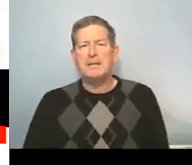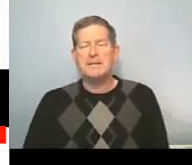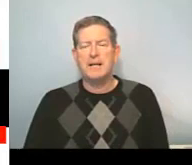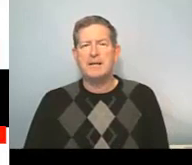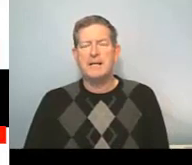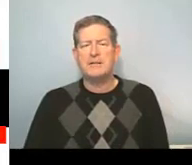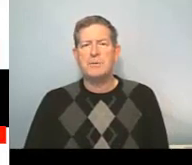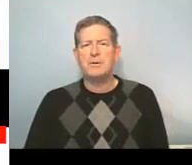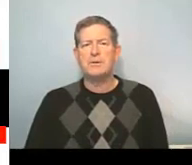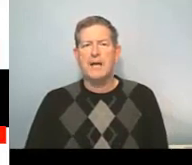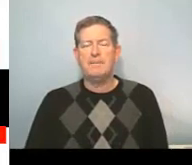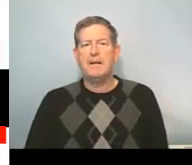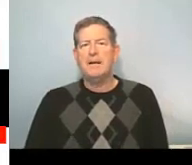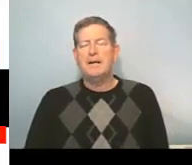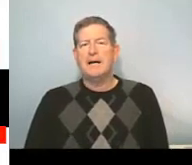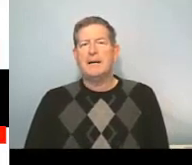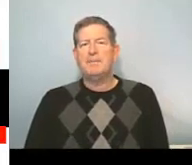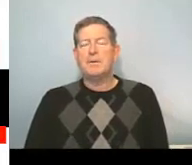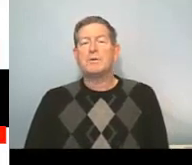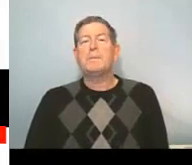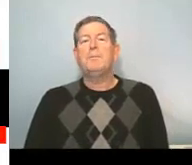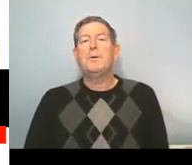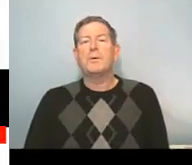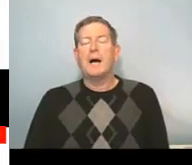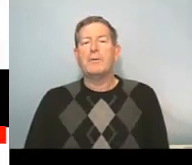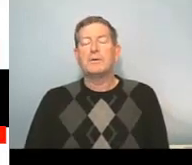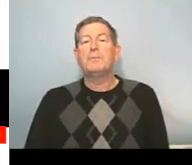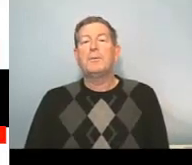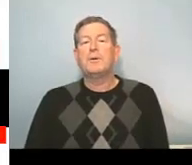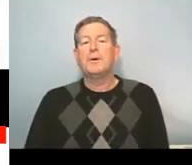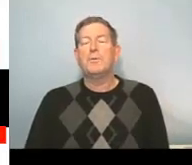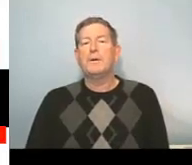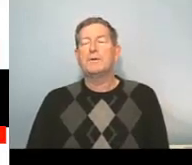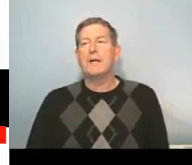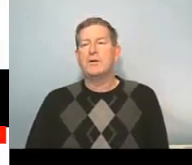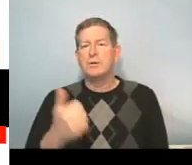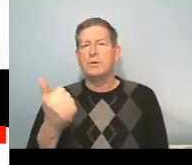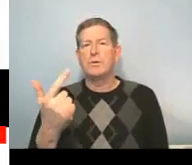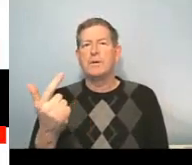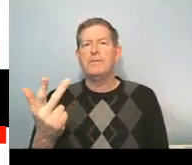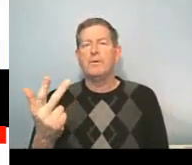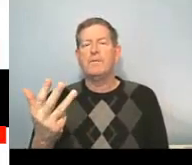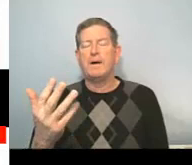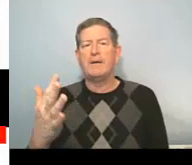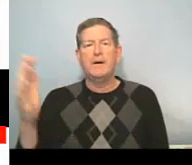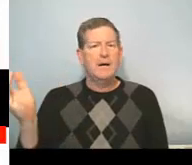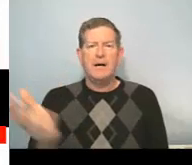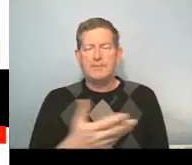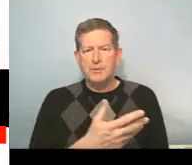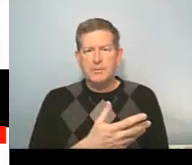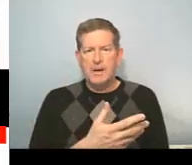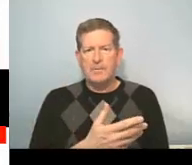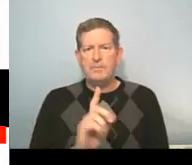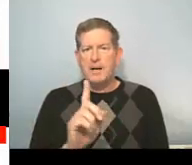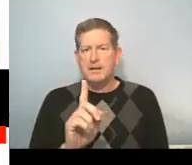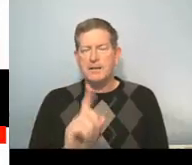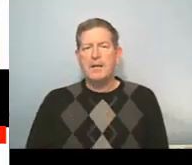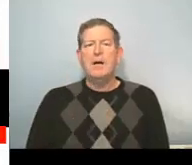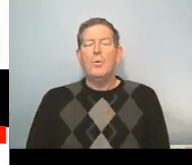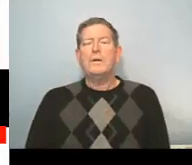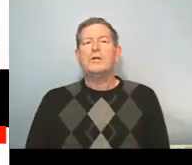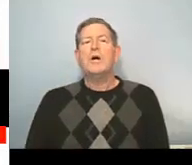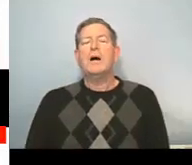awkward, but that's in essence what you're saying. Those are plural. Hours are plural when you're saying 2, 3, 4, 5, up through 12.